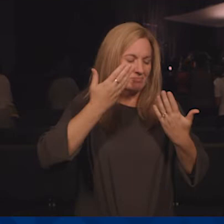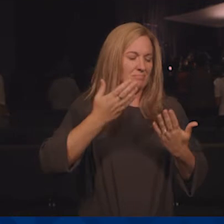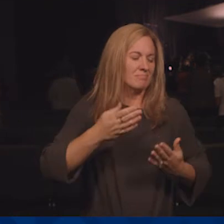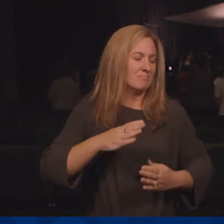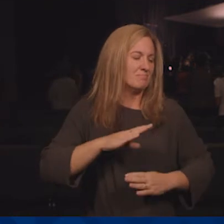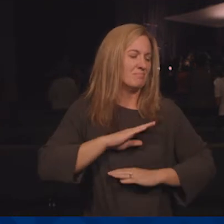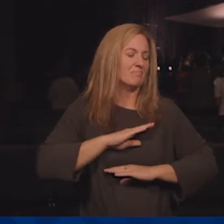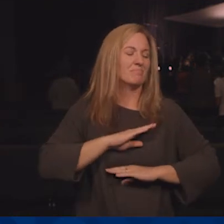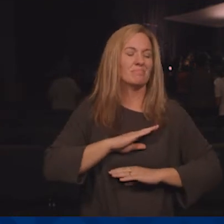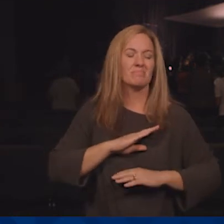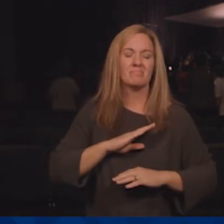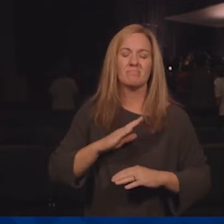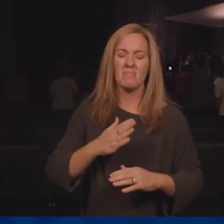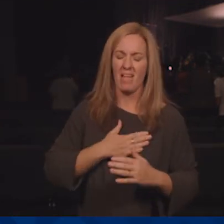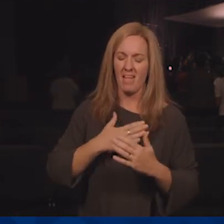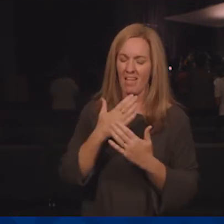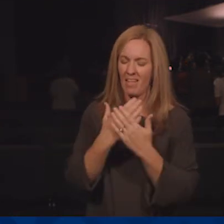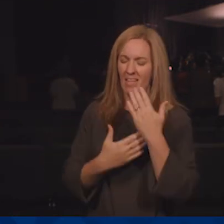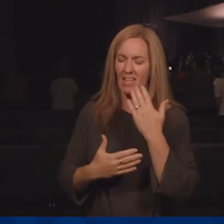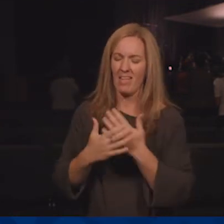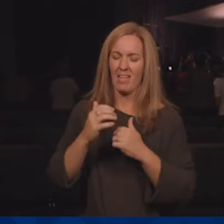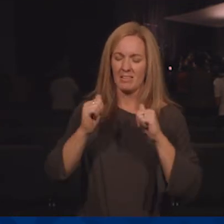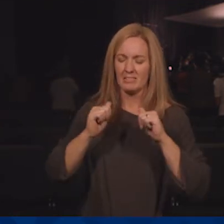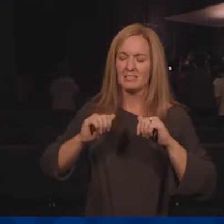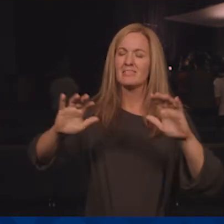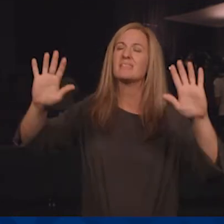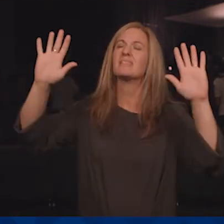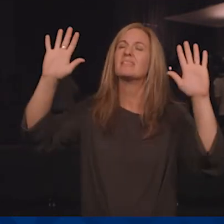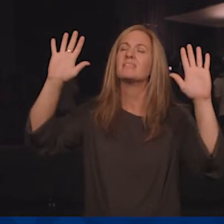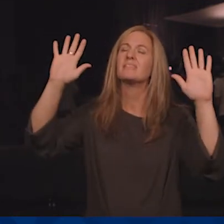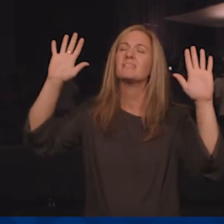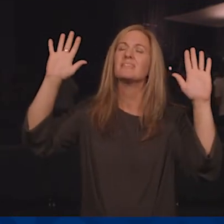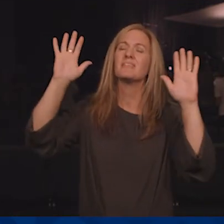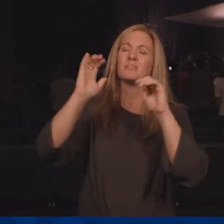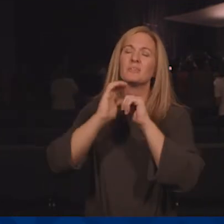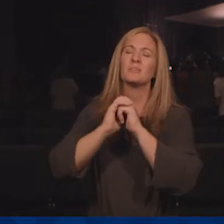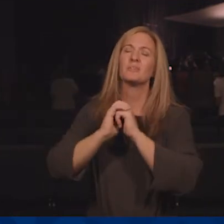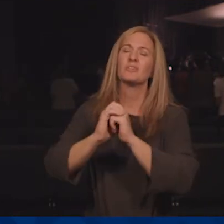lifted up my hands as sacrifice.